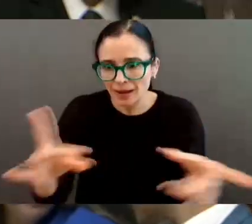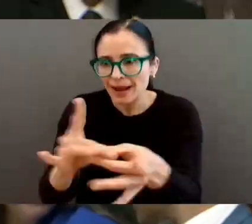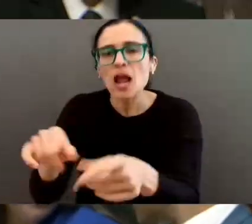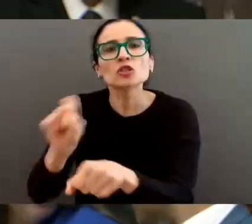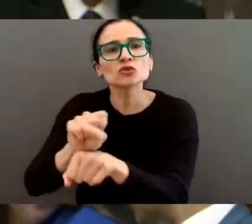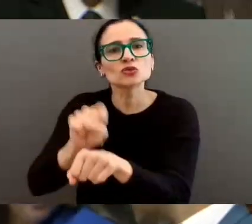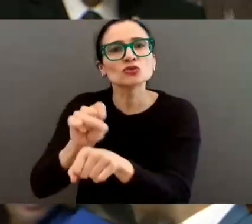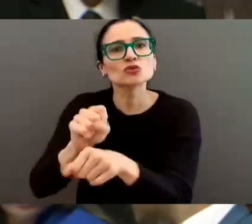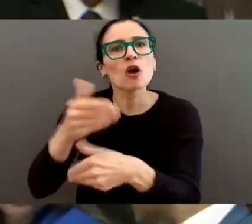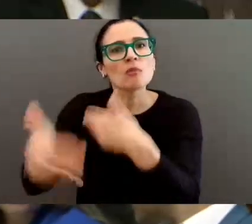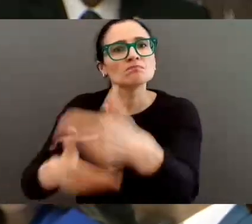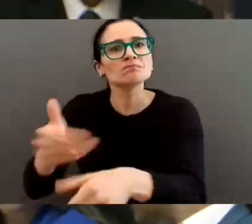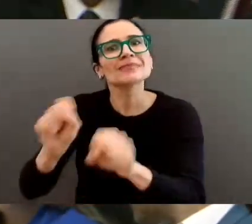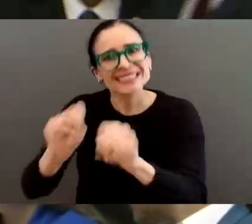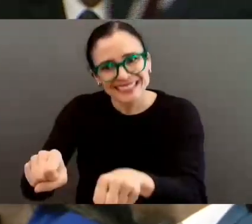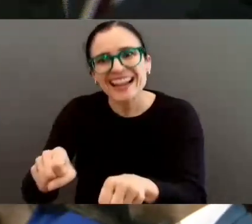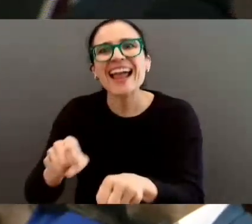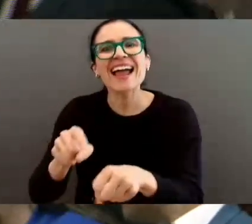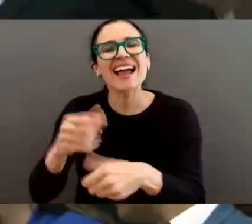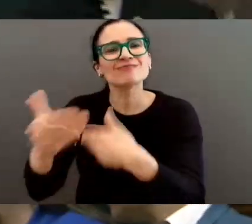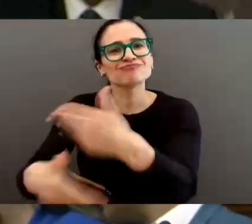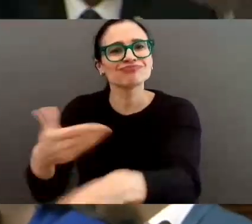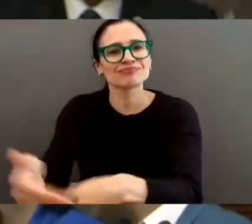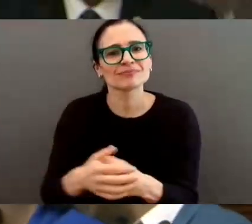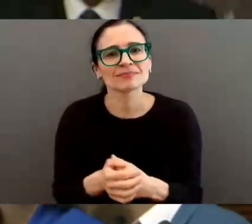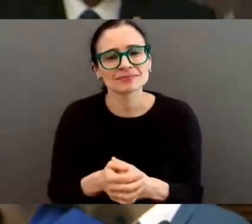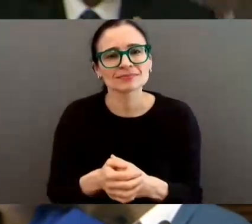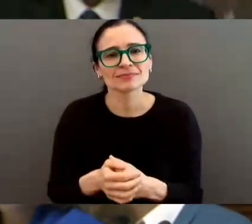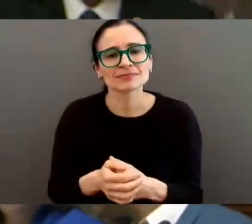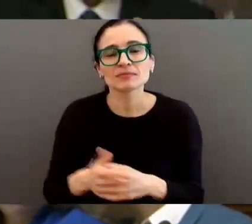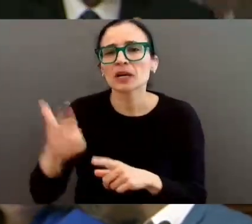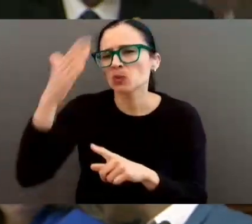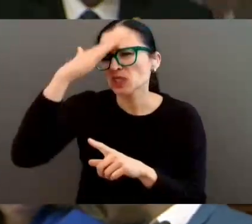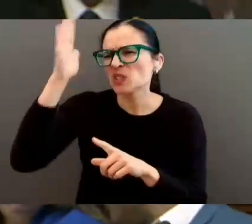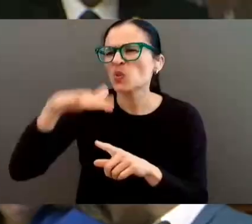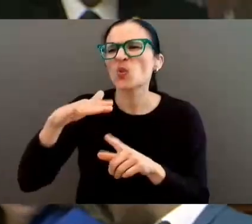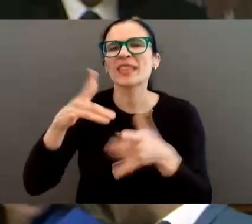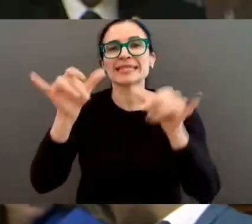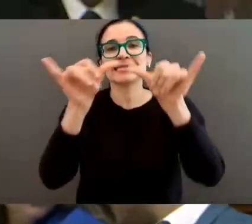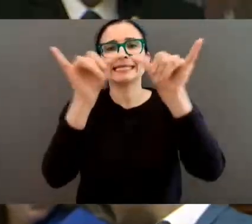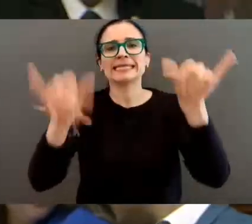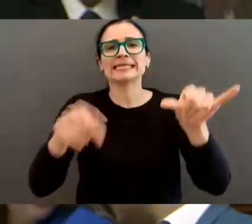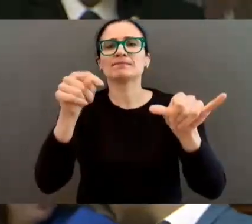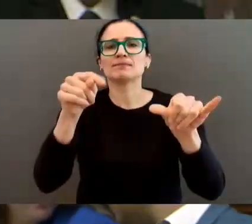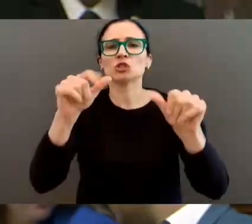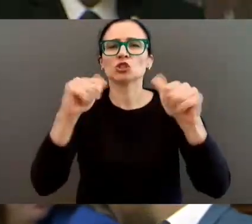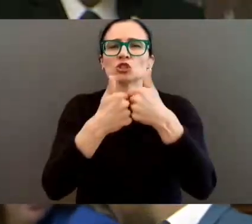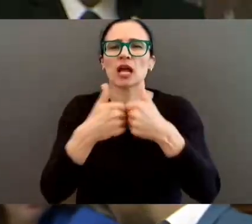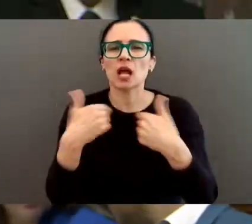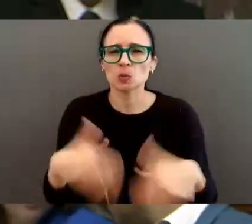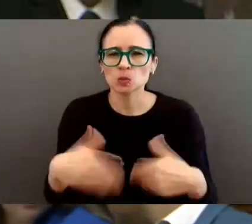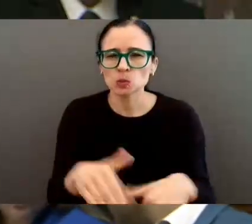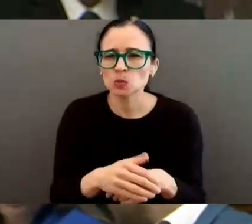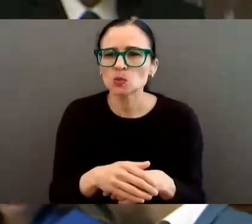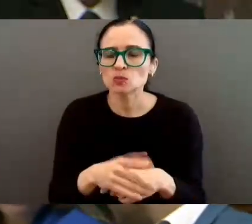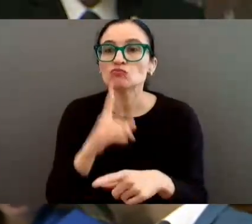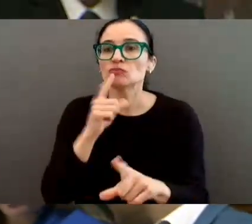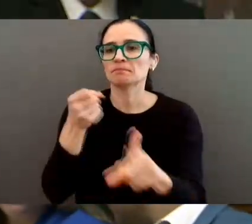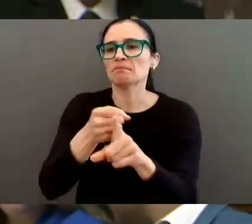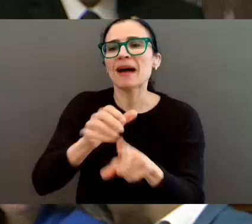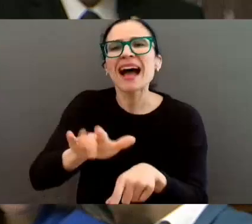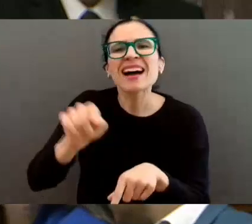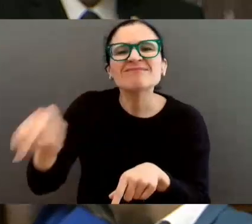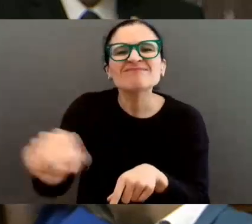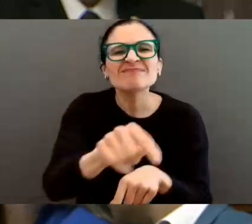We know that for businesses and for residents that the neighborhood can be unsafe or people can feel